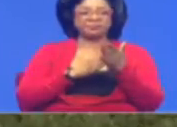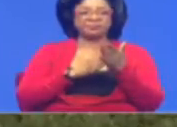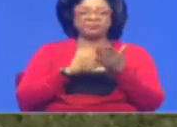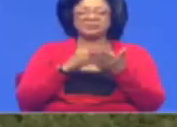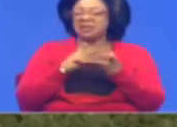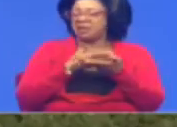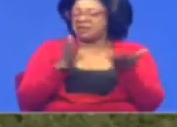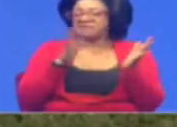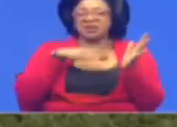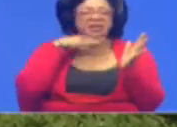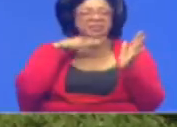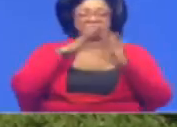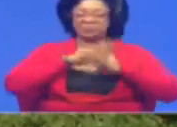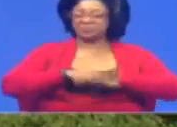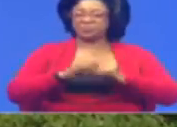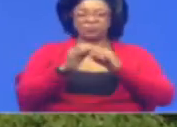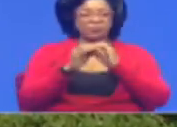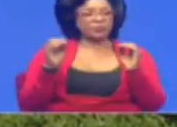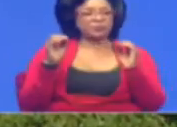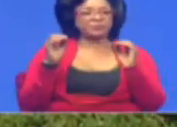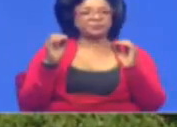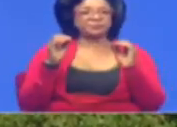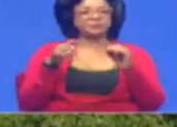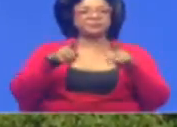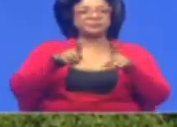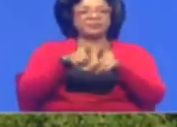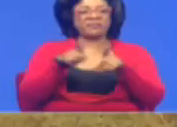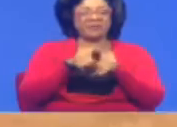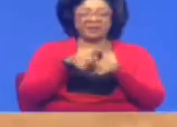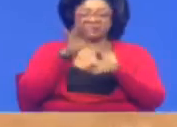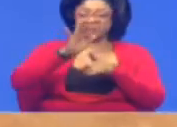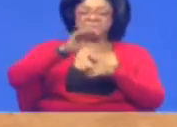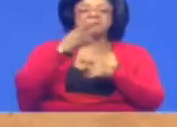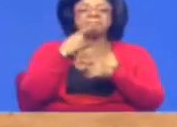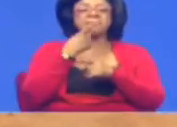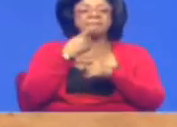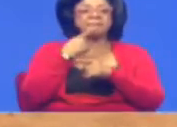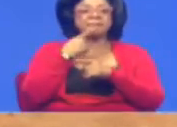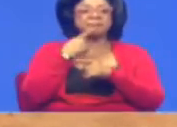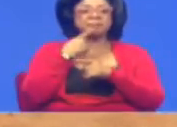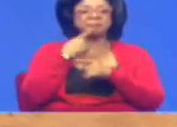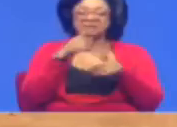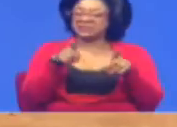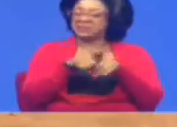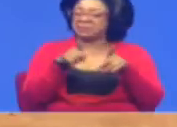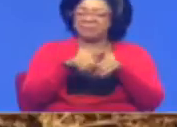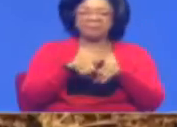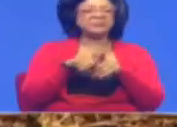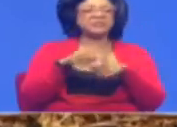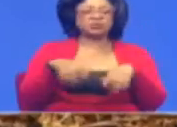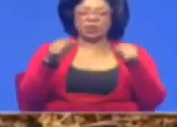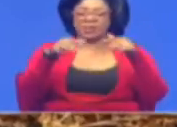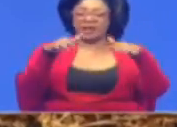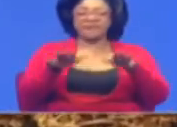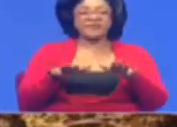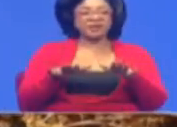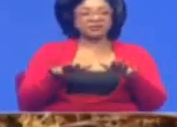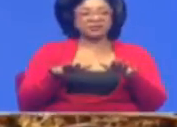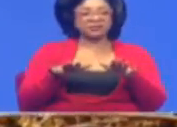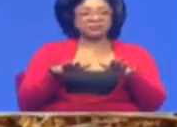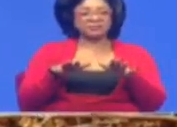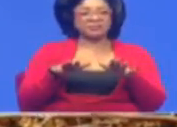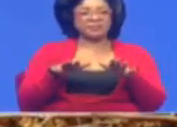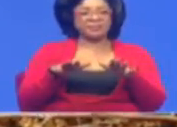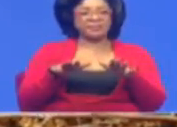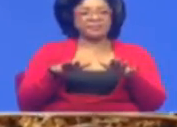has been set down. Just as city's architecture reveals its history, so do the headstones in the graveyard. There